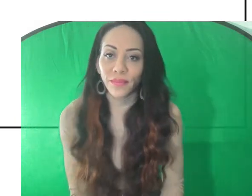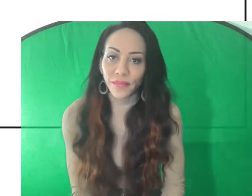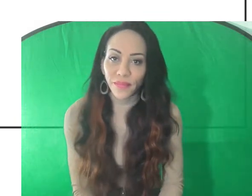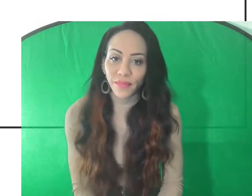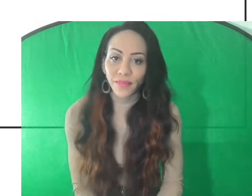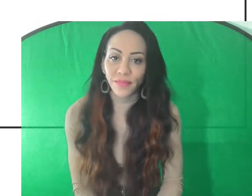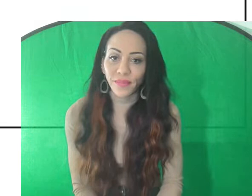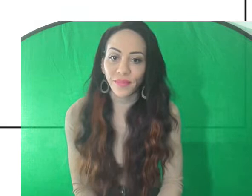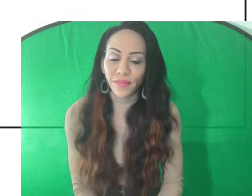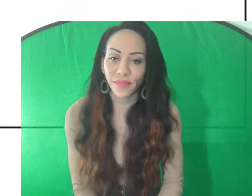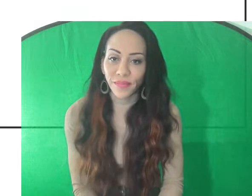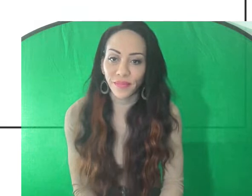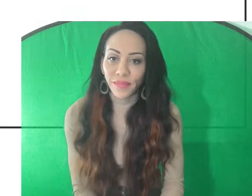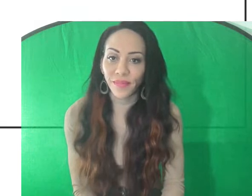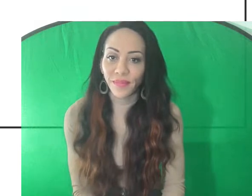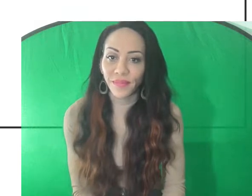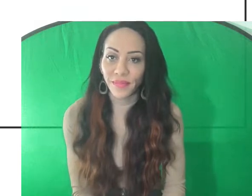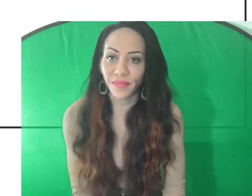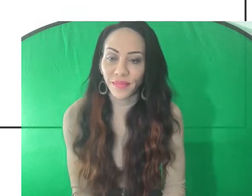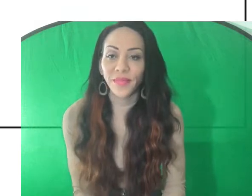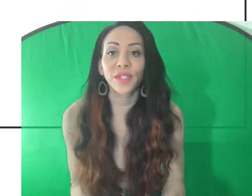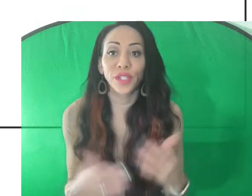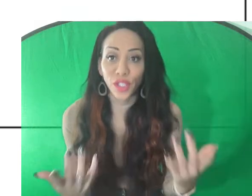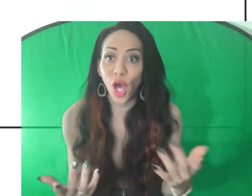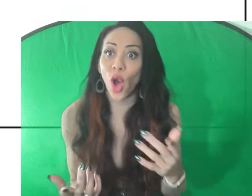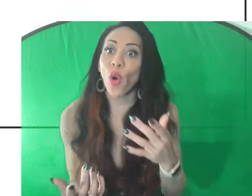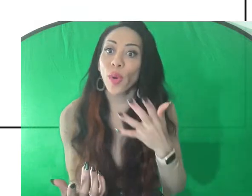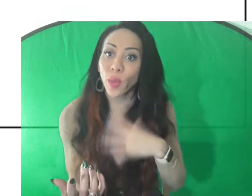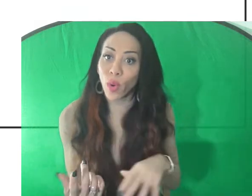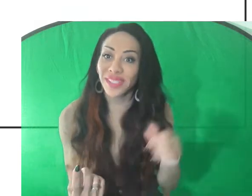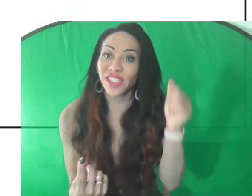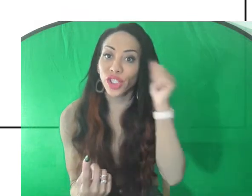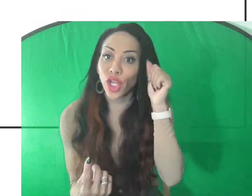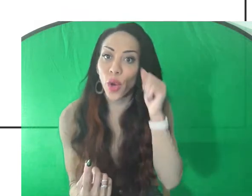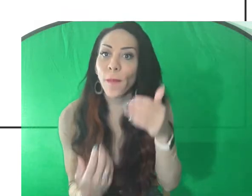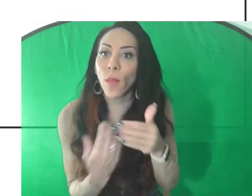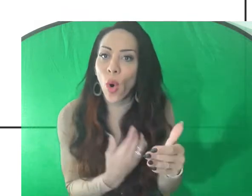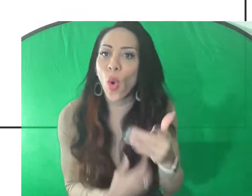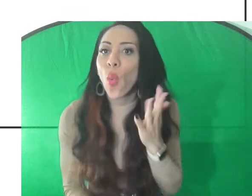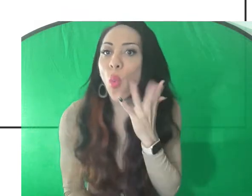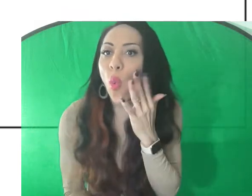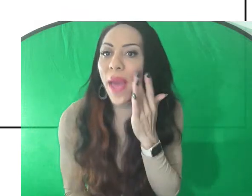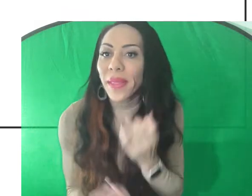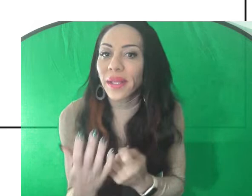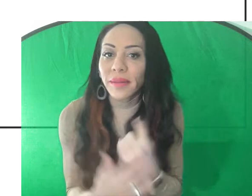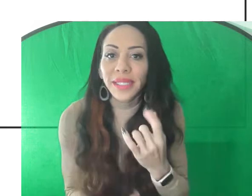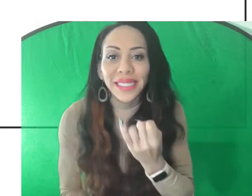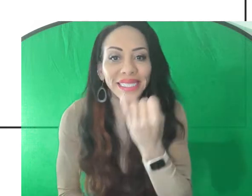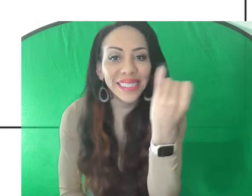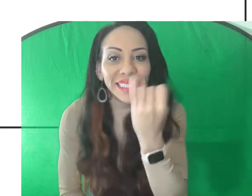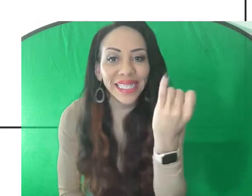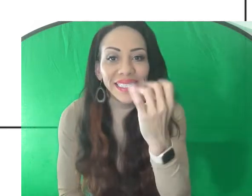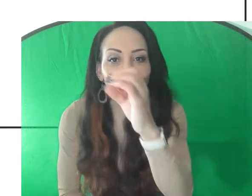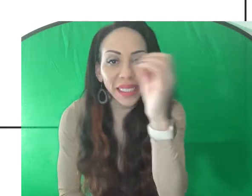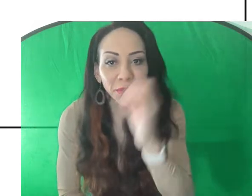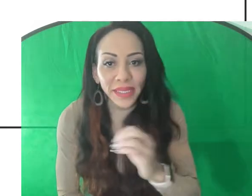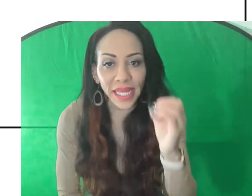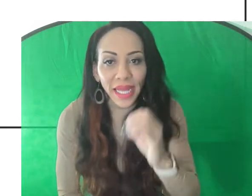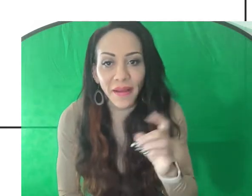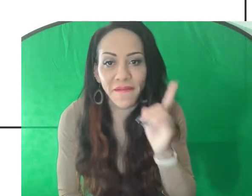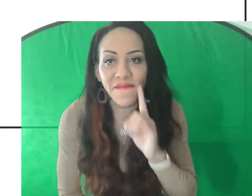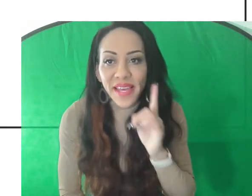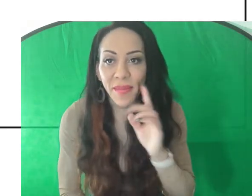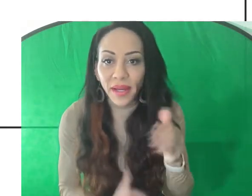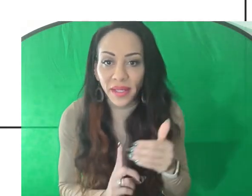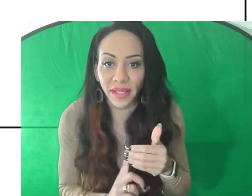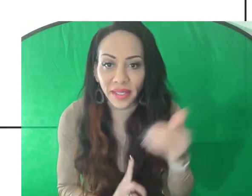is happening and also when is it happening. So 16% of female identifying people have careers suggested to them versus